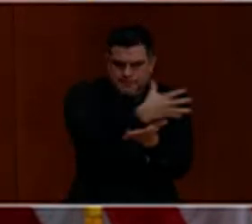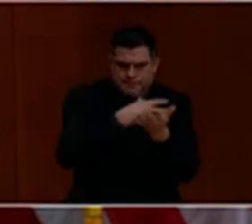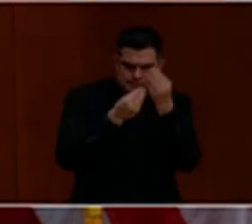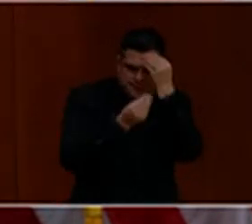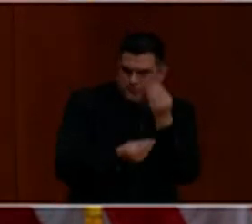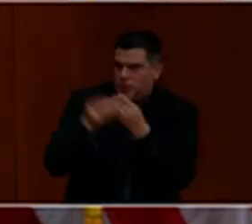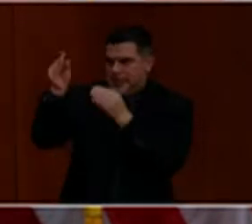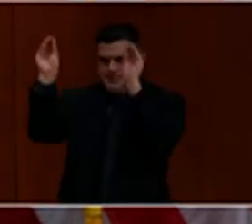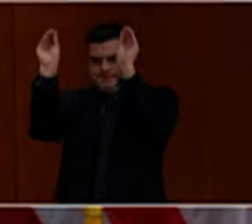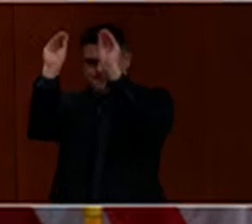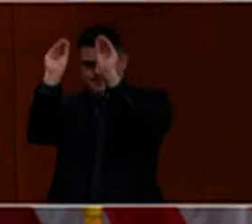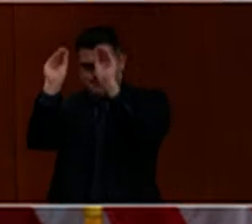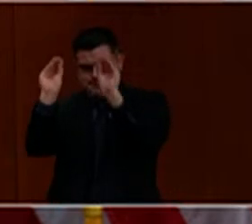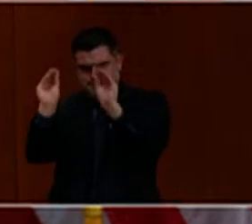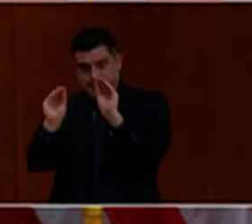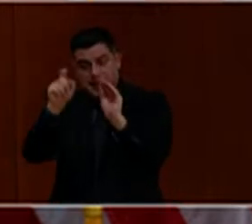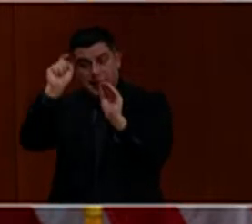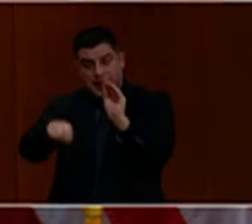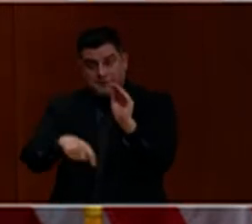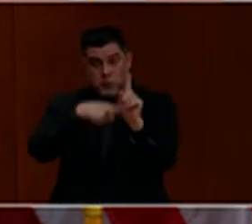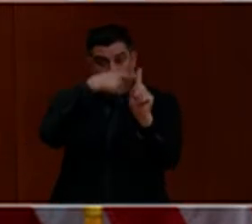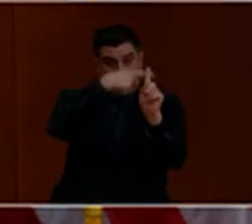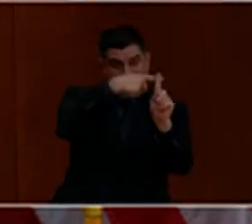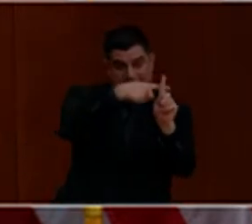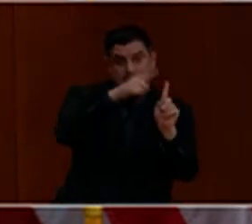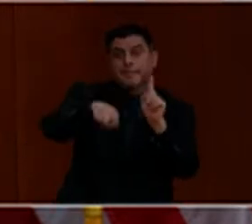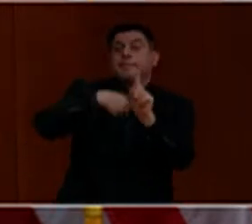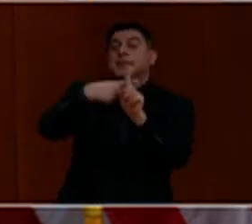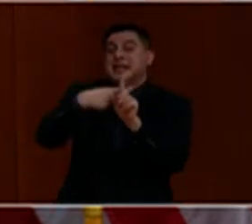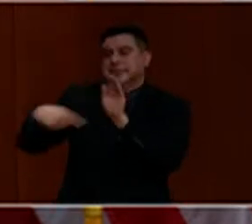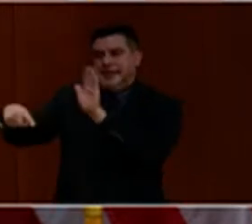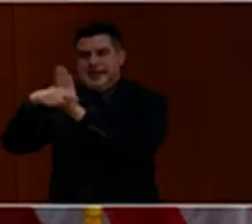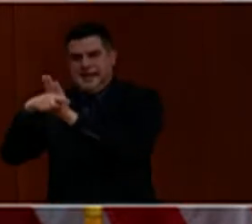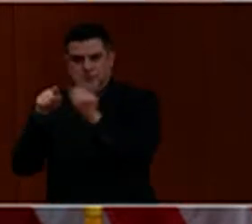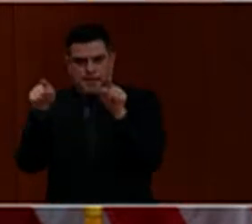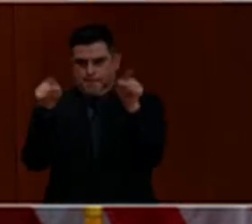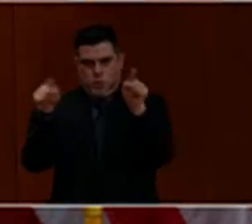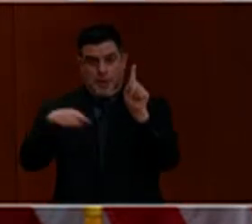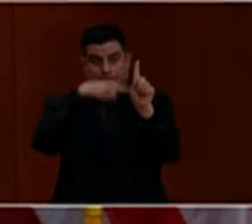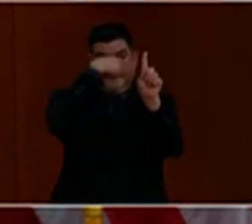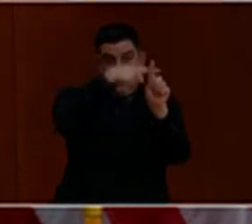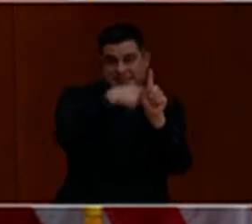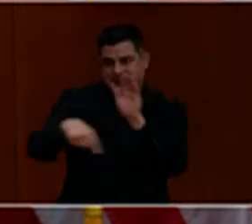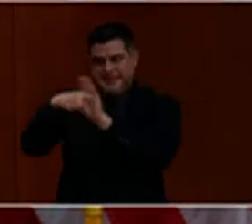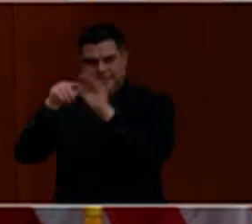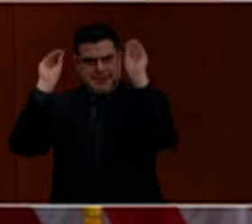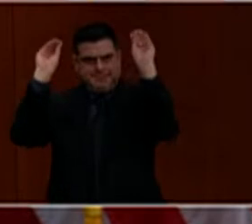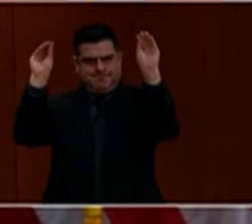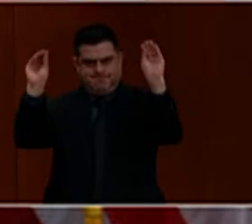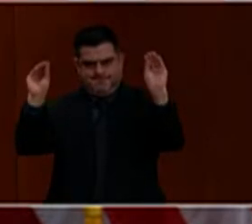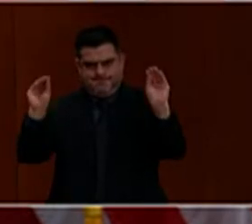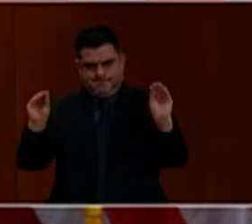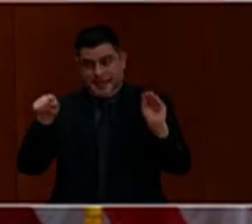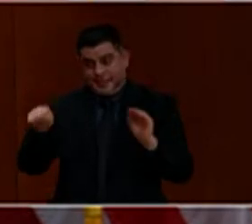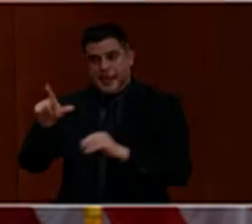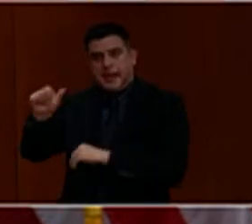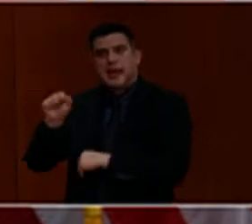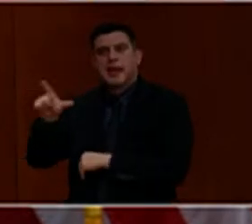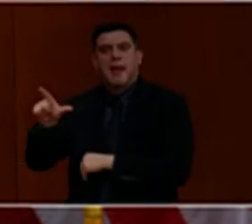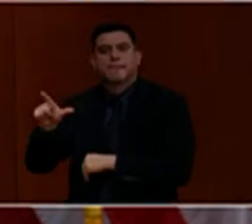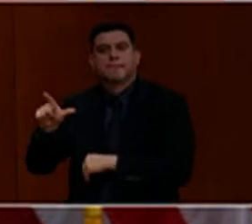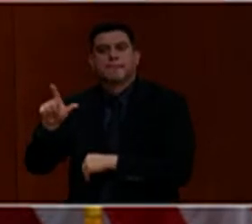well. Well, obviously, that didn't happen this time. I mean, I told the Department of Health that there should be consequences to